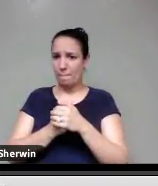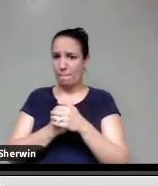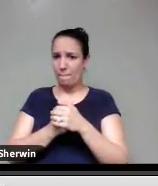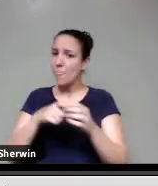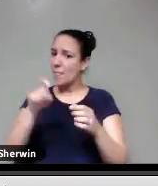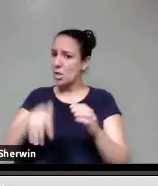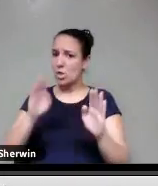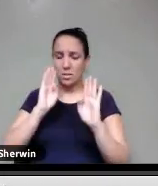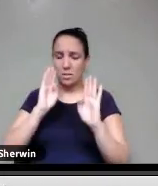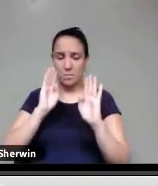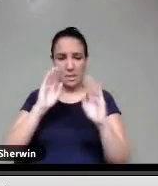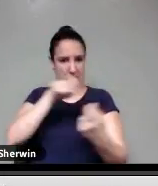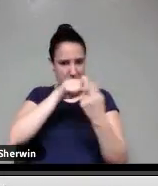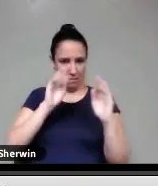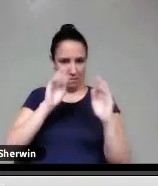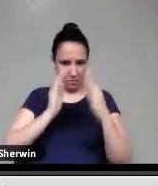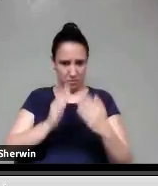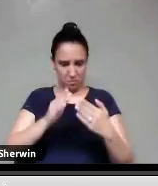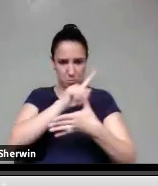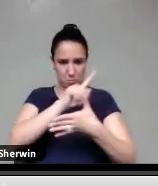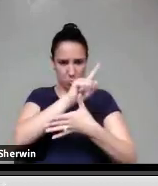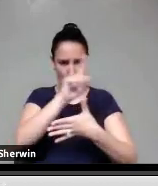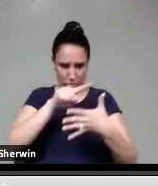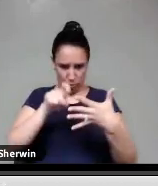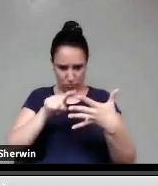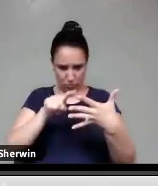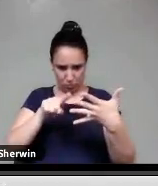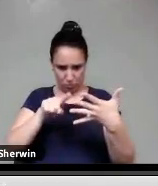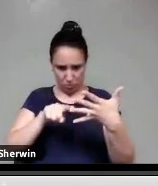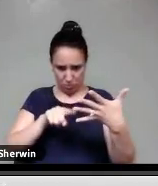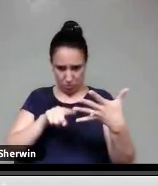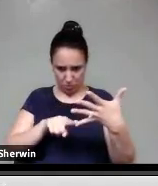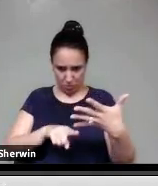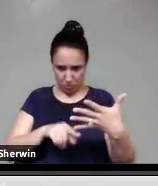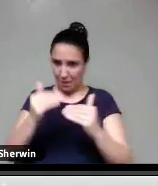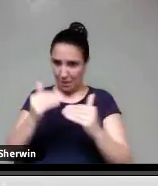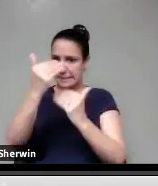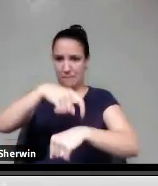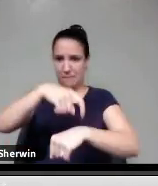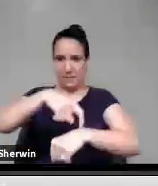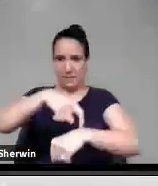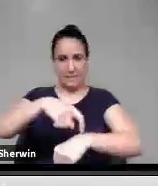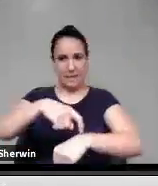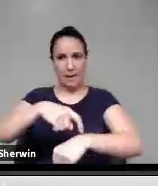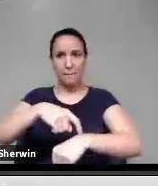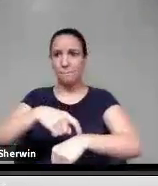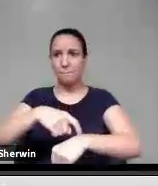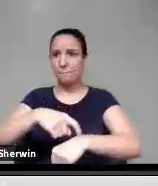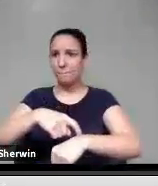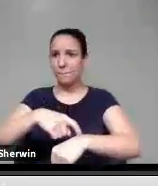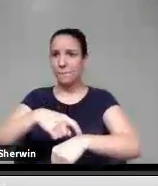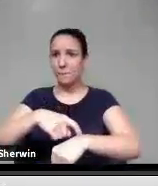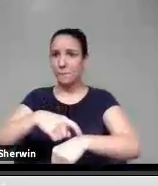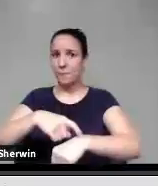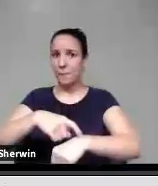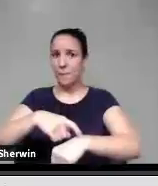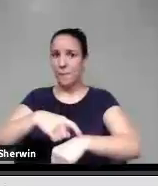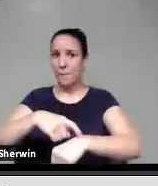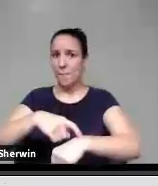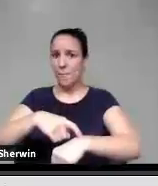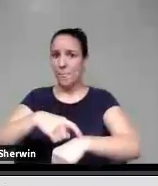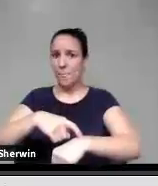have some questions to guide them. You make it a limited amount of time, and it may not even have to be in person. It could be